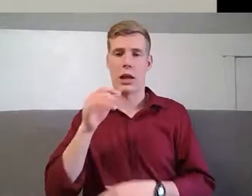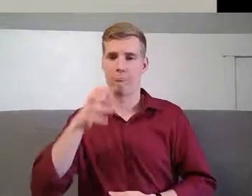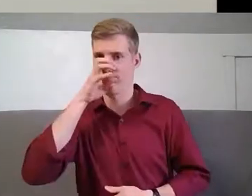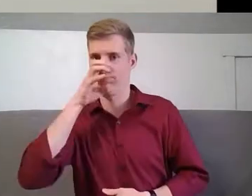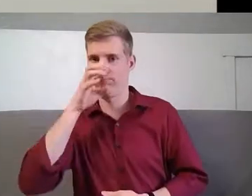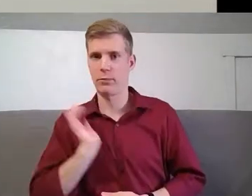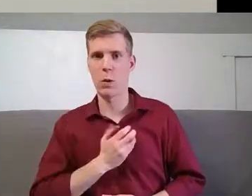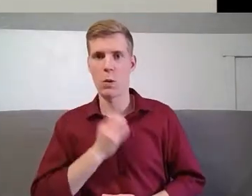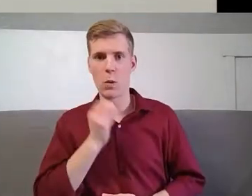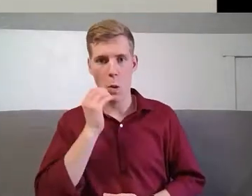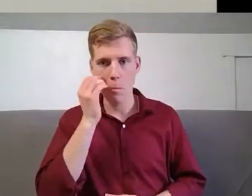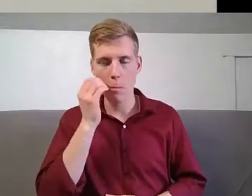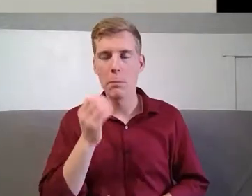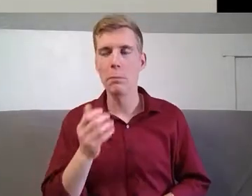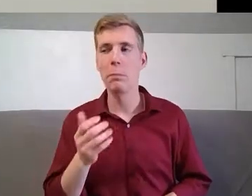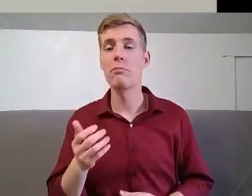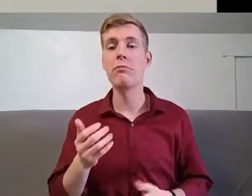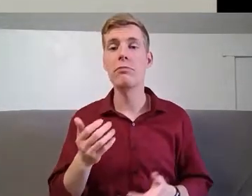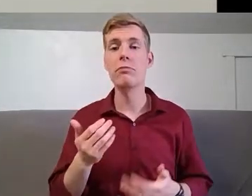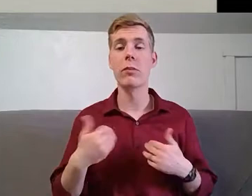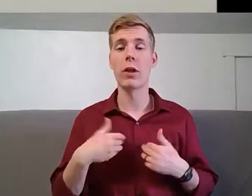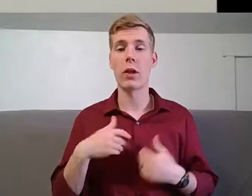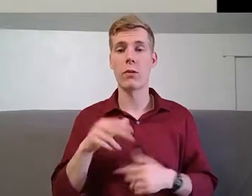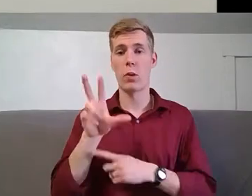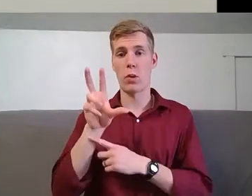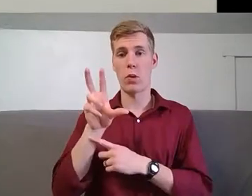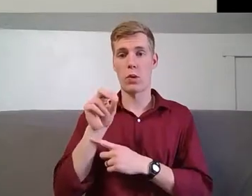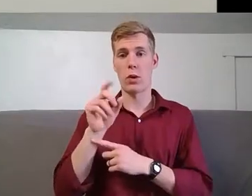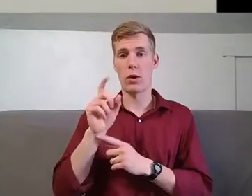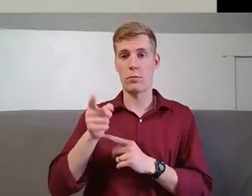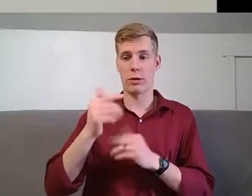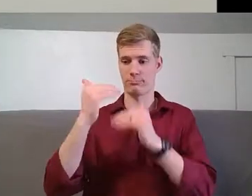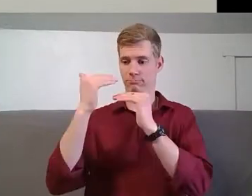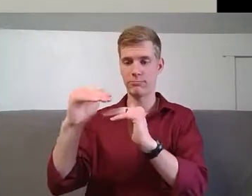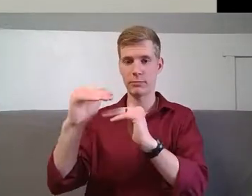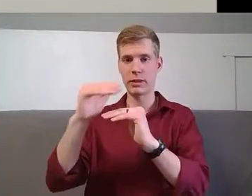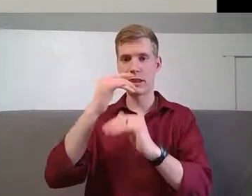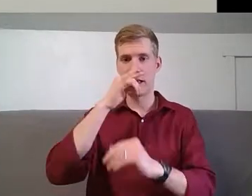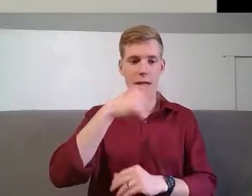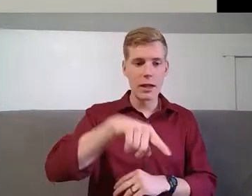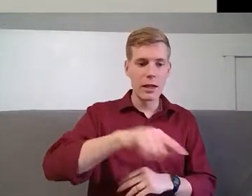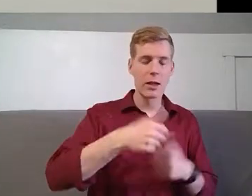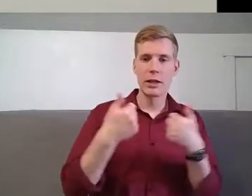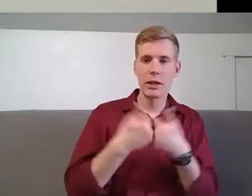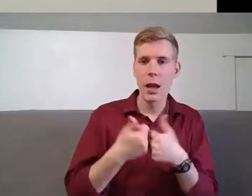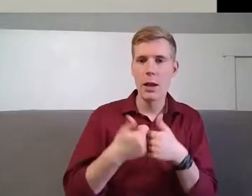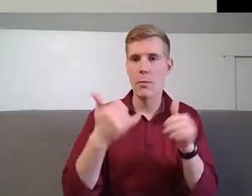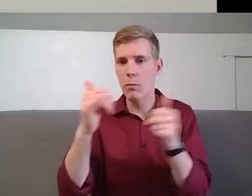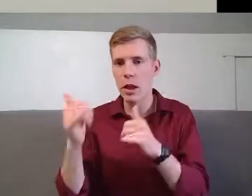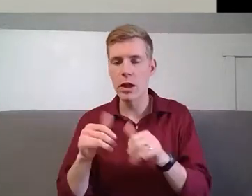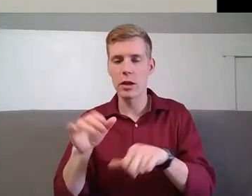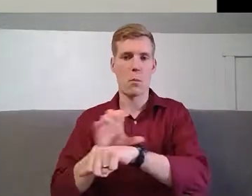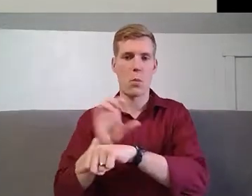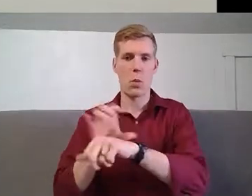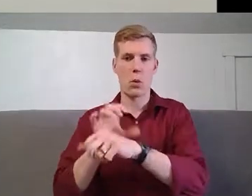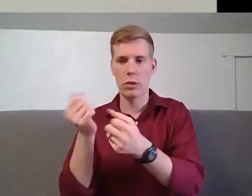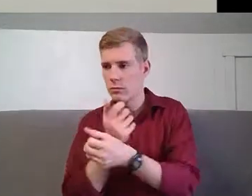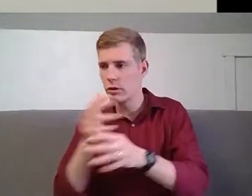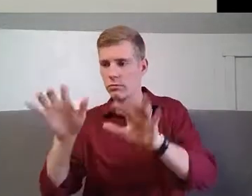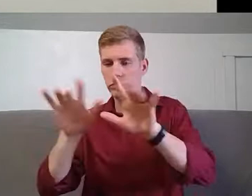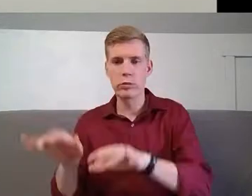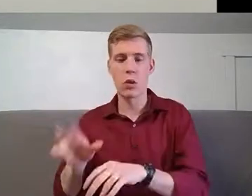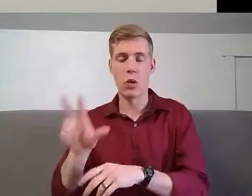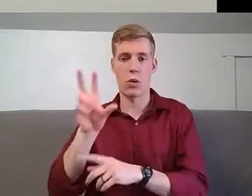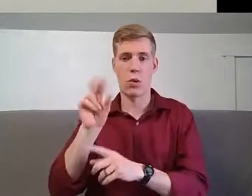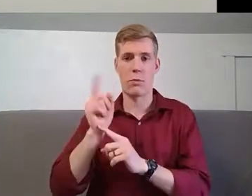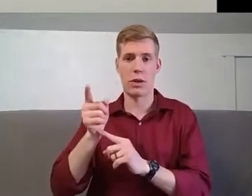We have a 30-minute computer limit time for gaming and that